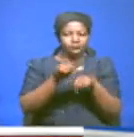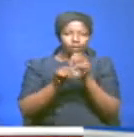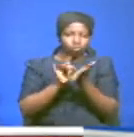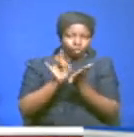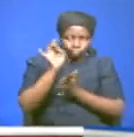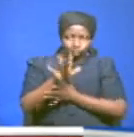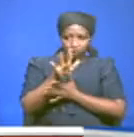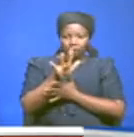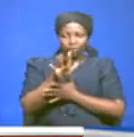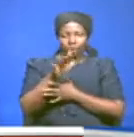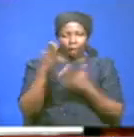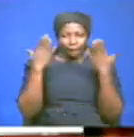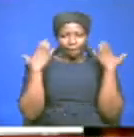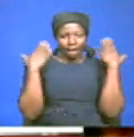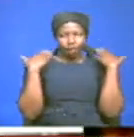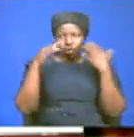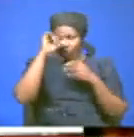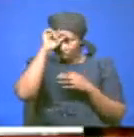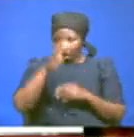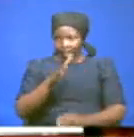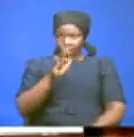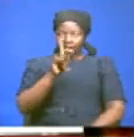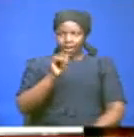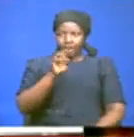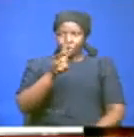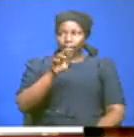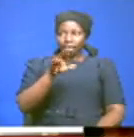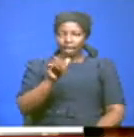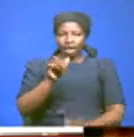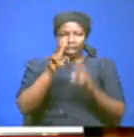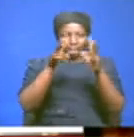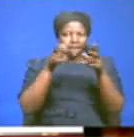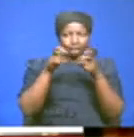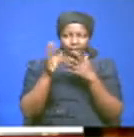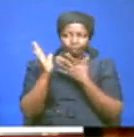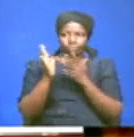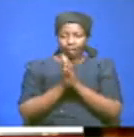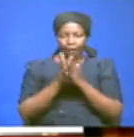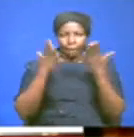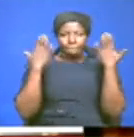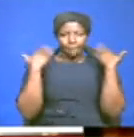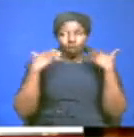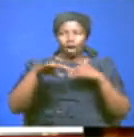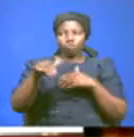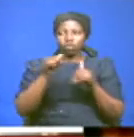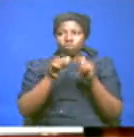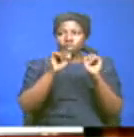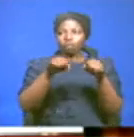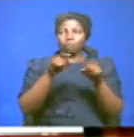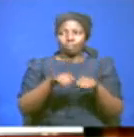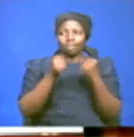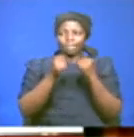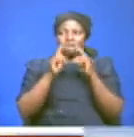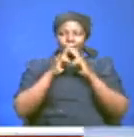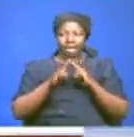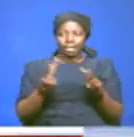Kawira Mwangaza. Tuweze kusikiza. Of Meru County that are likely to breach peace. So that I help, you